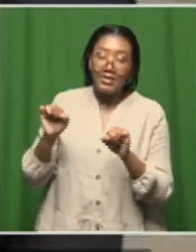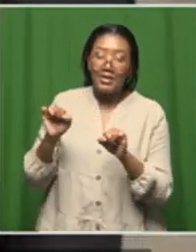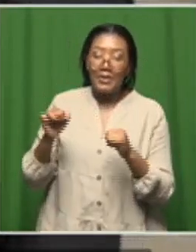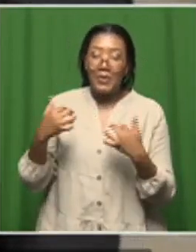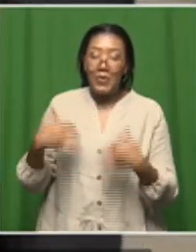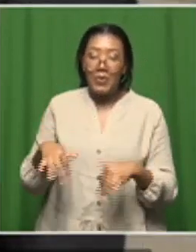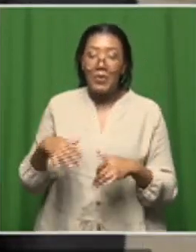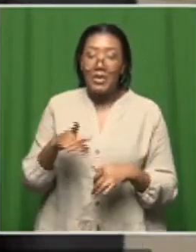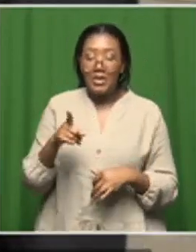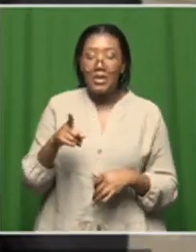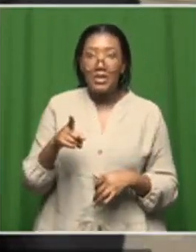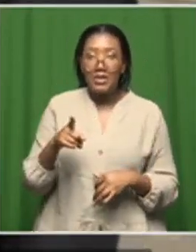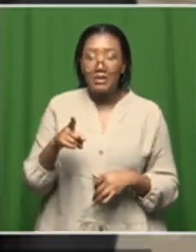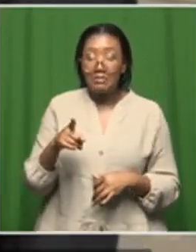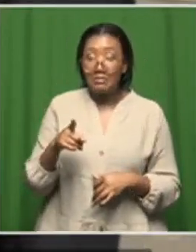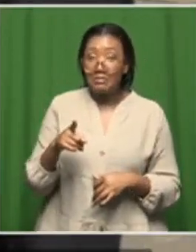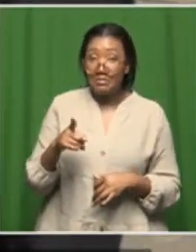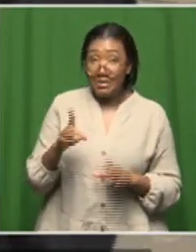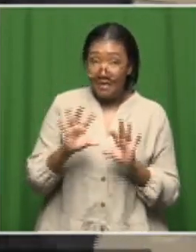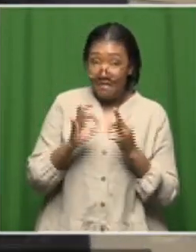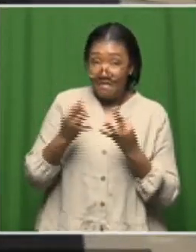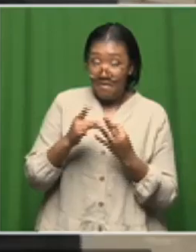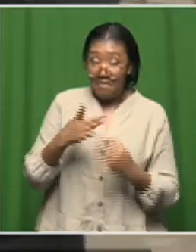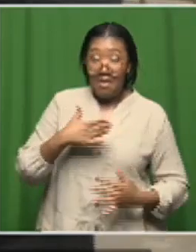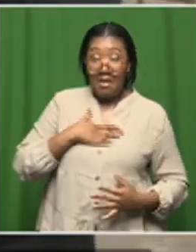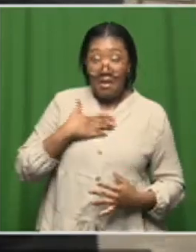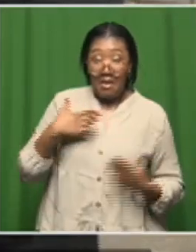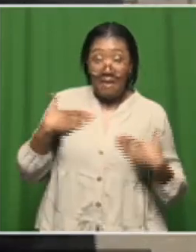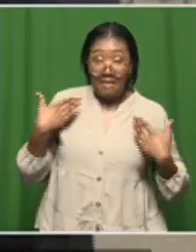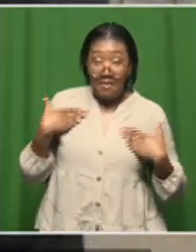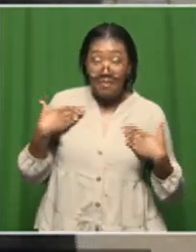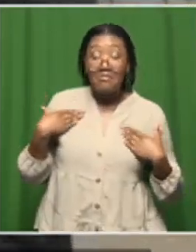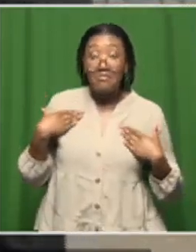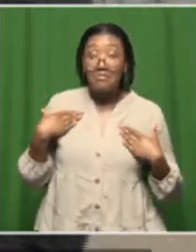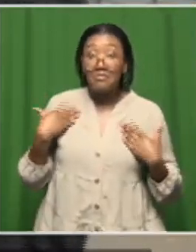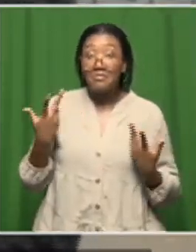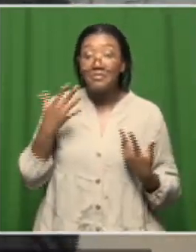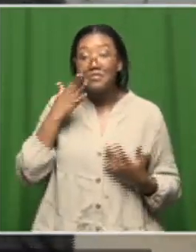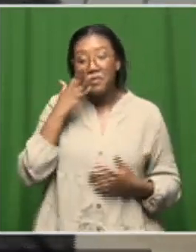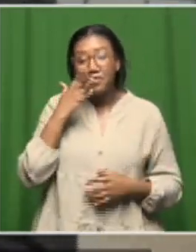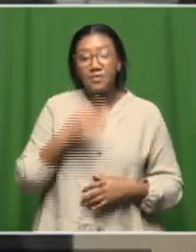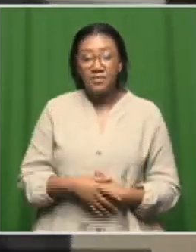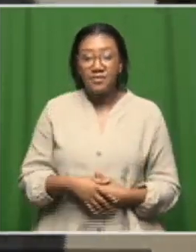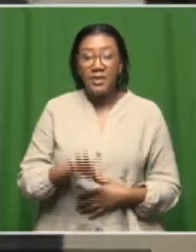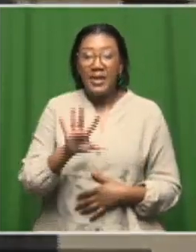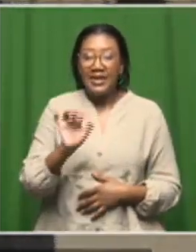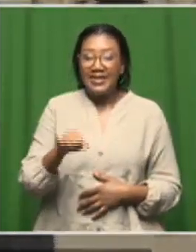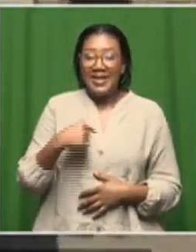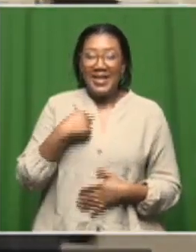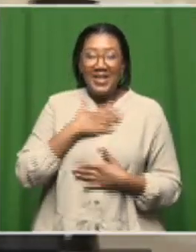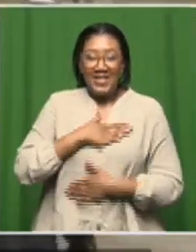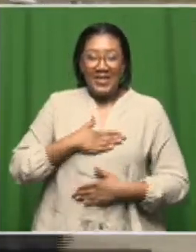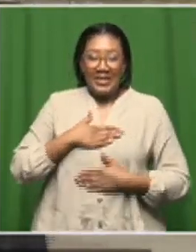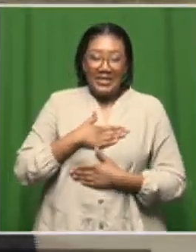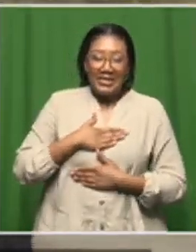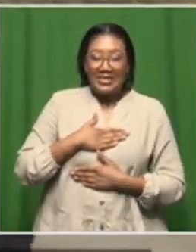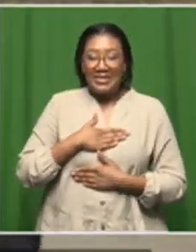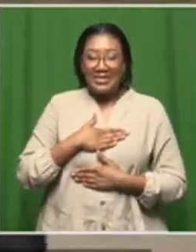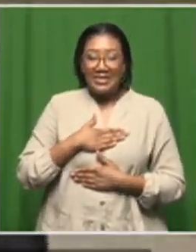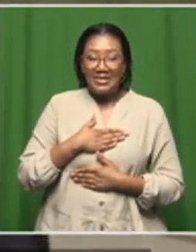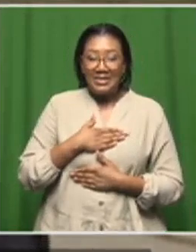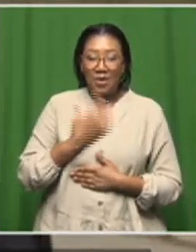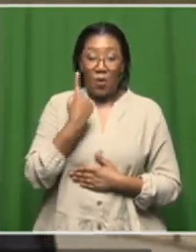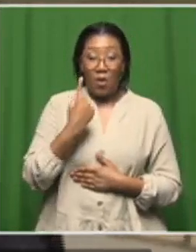on this wall of remembrance. Look, it is, let me say, it just gives those mixed feelings. One